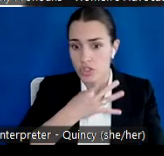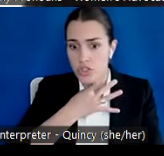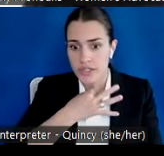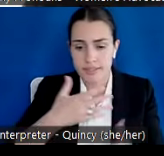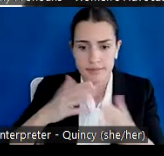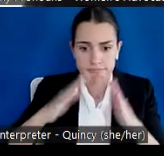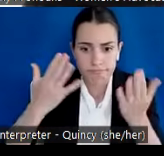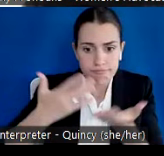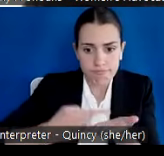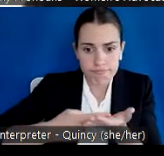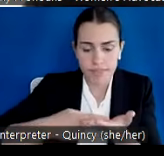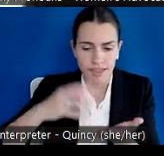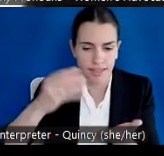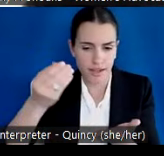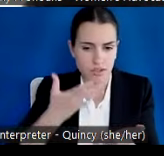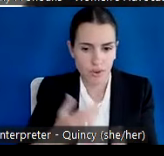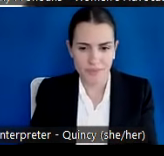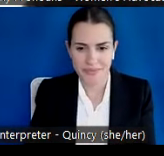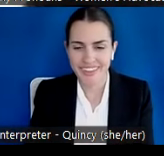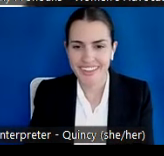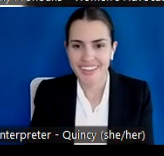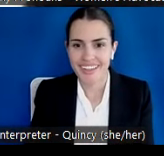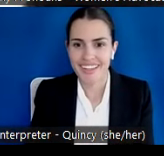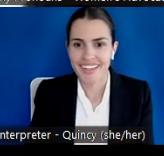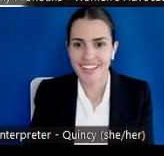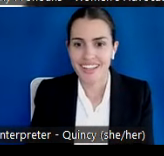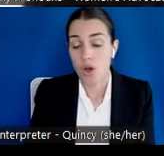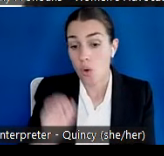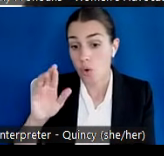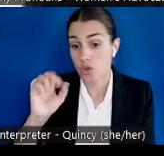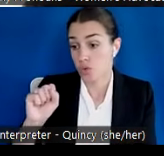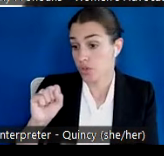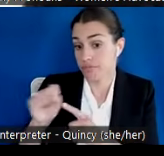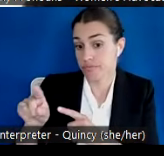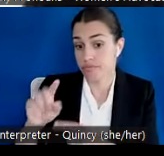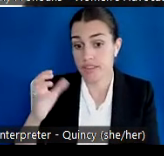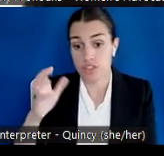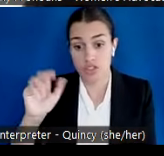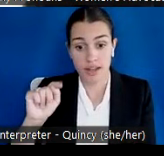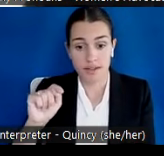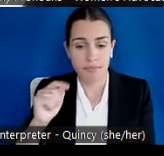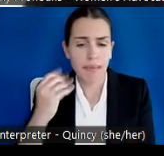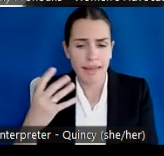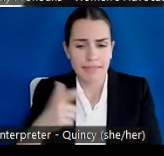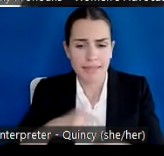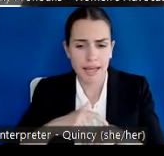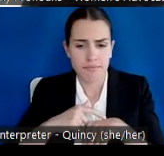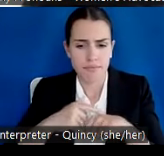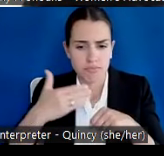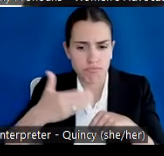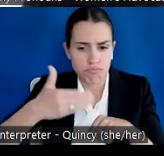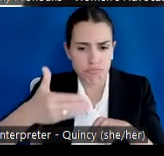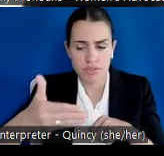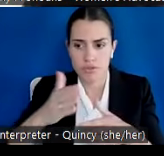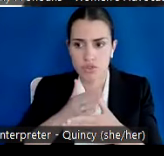and let us know. You can also send it in the chat at any time. There'll be lots of opportunities to share your perspective using